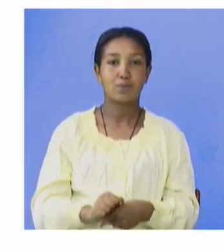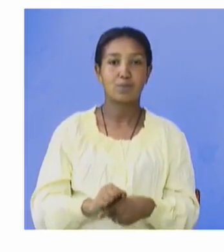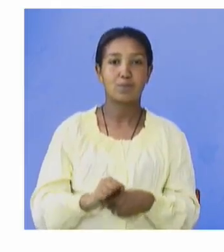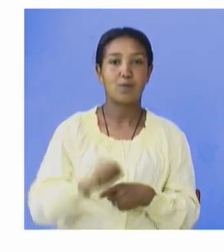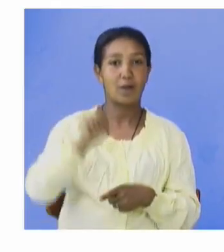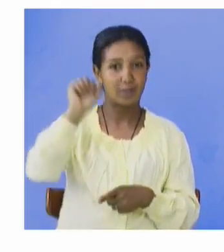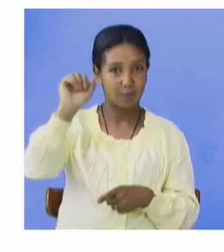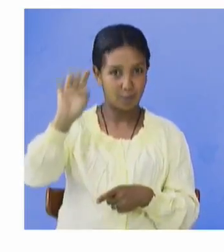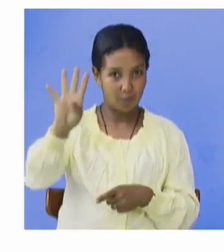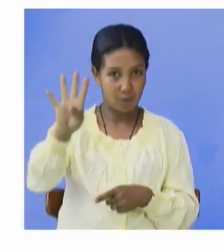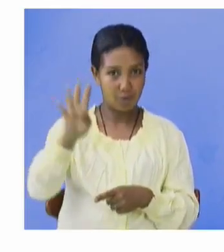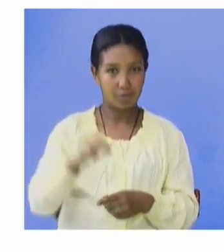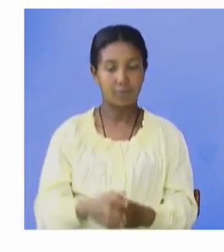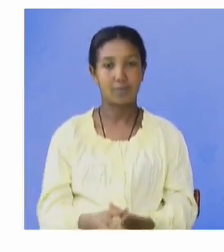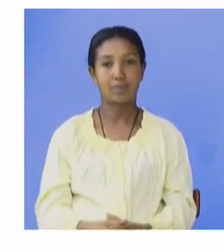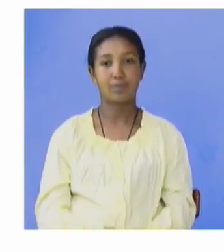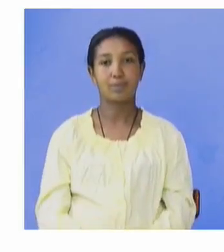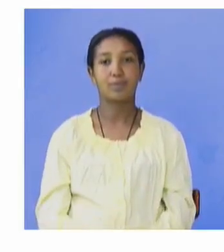4.